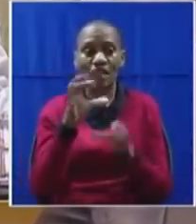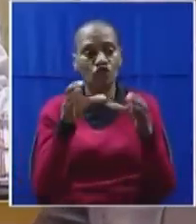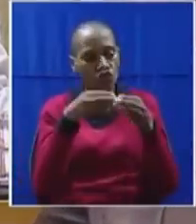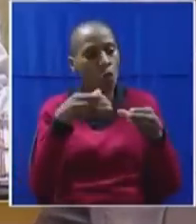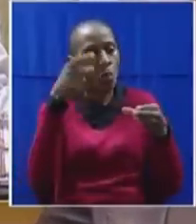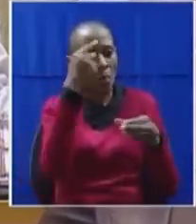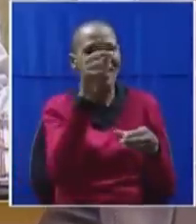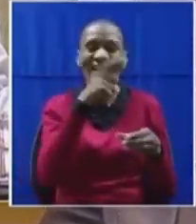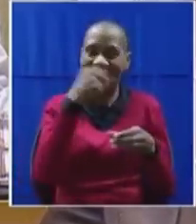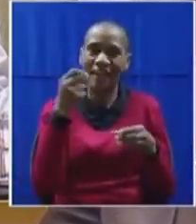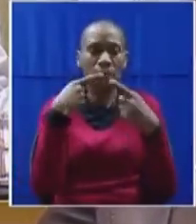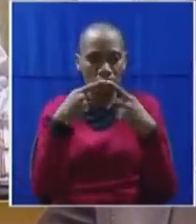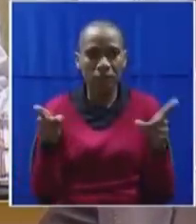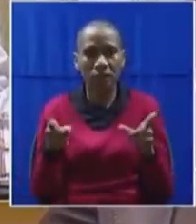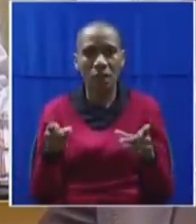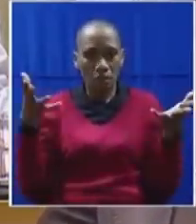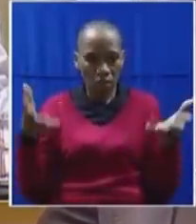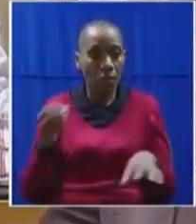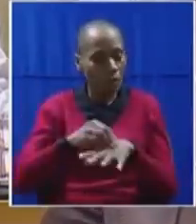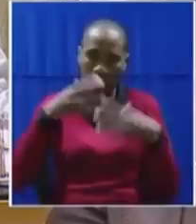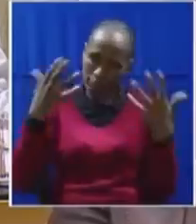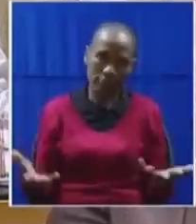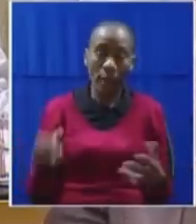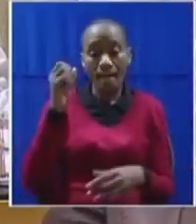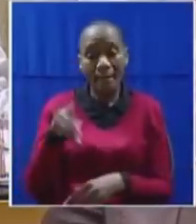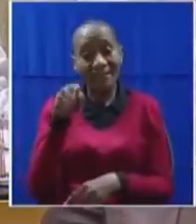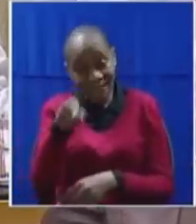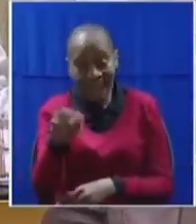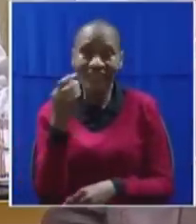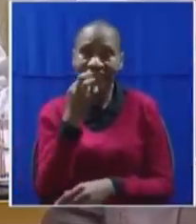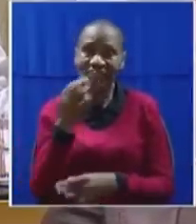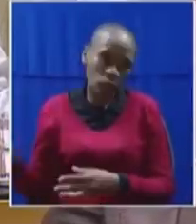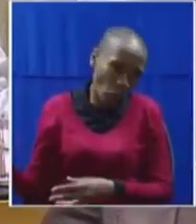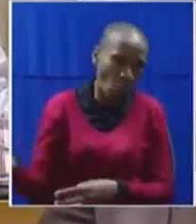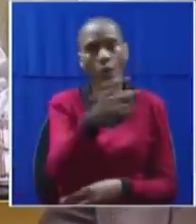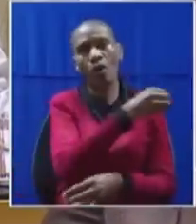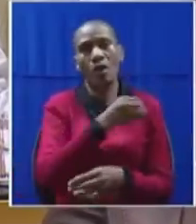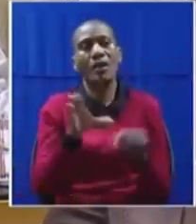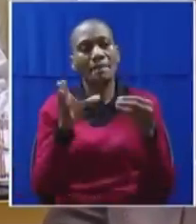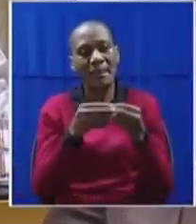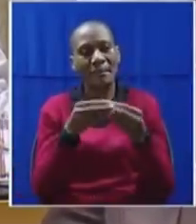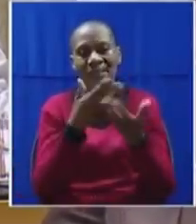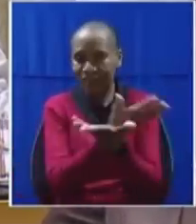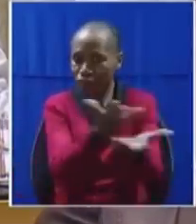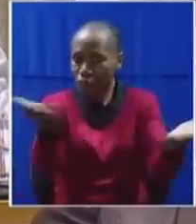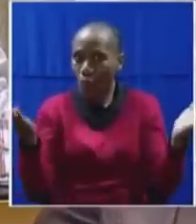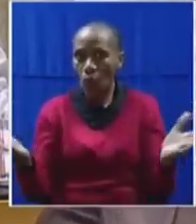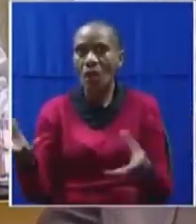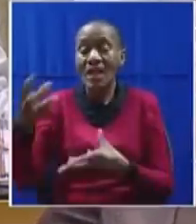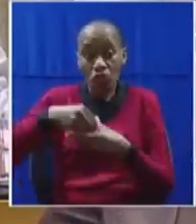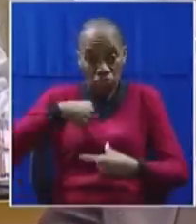a party, we will not have a problem. But he referring to all members of this house, including